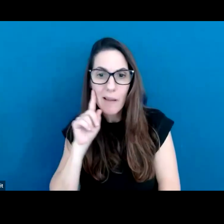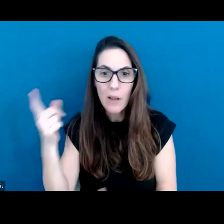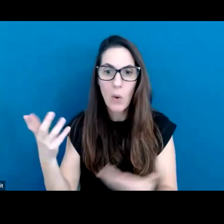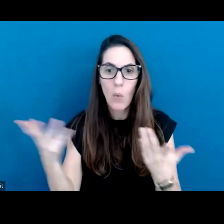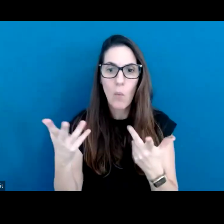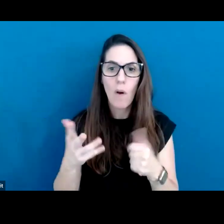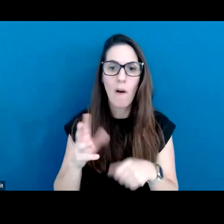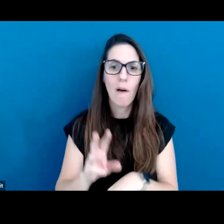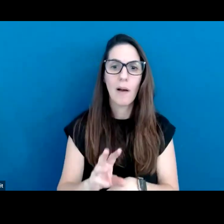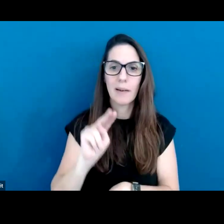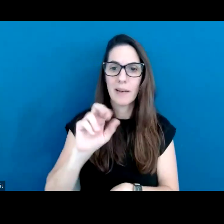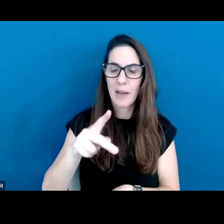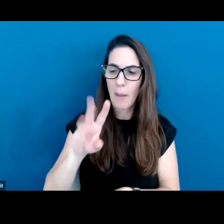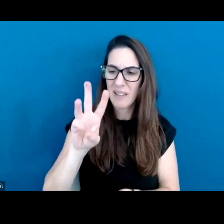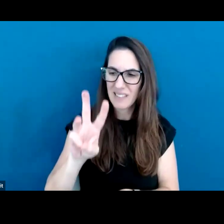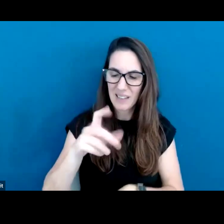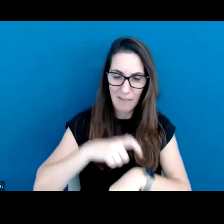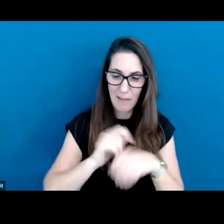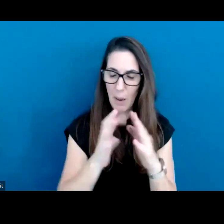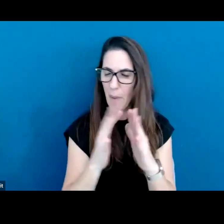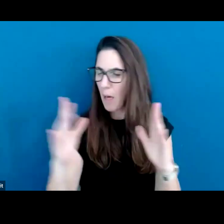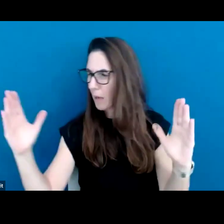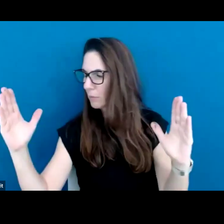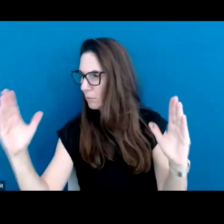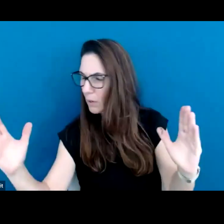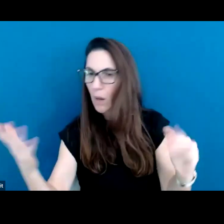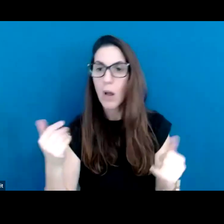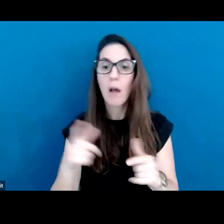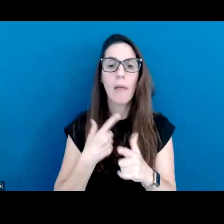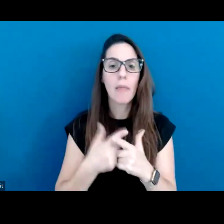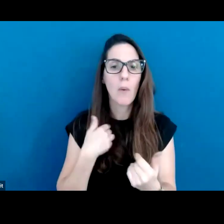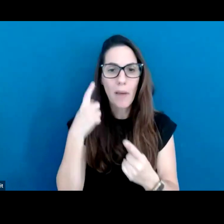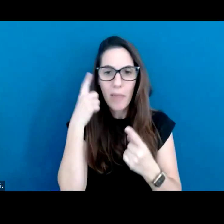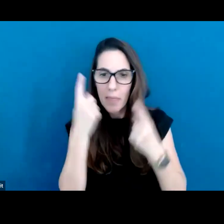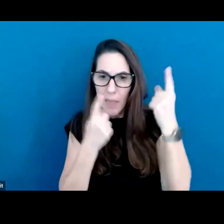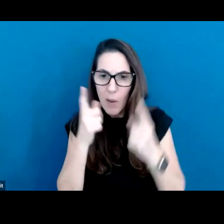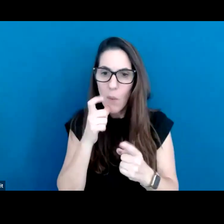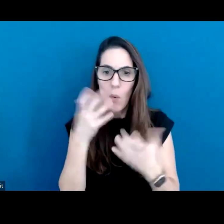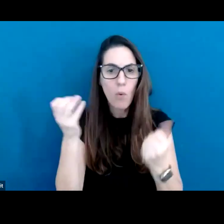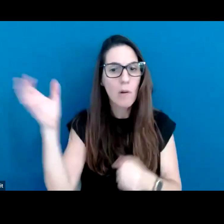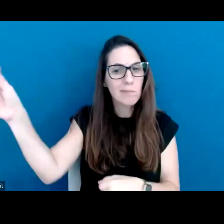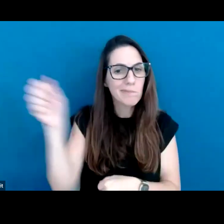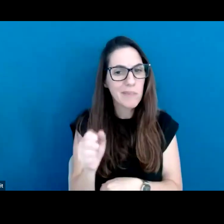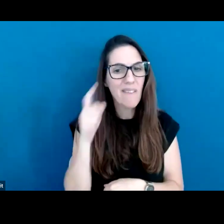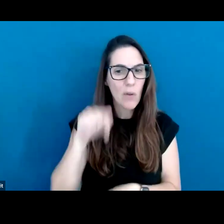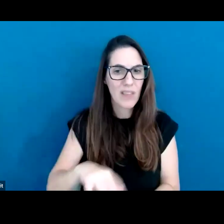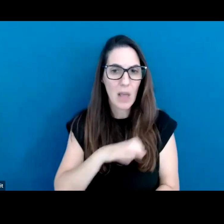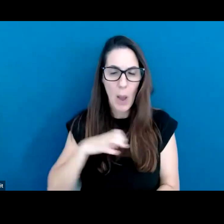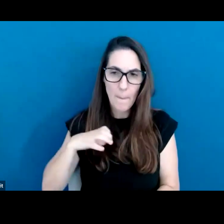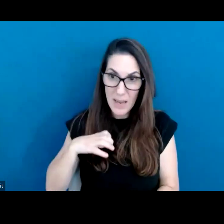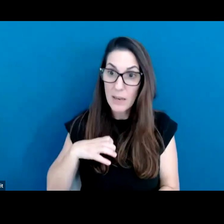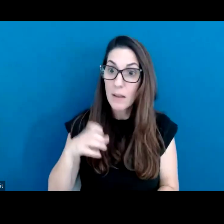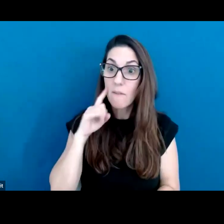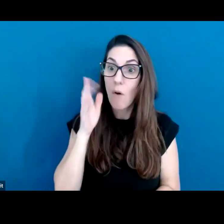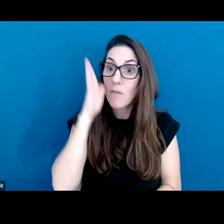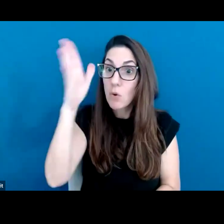timeline. We'll be thinking about who else we want to have speak to this committee in the future. We'll be discussing if there are ways